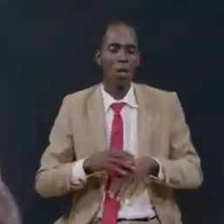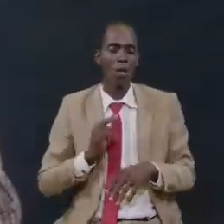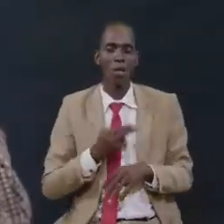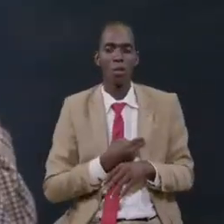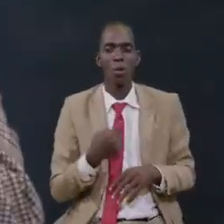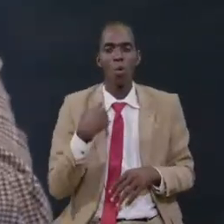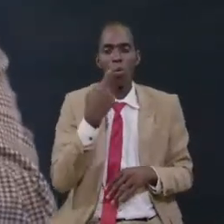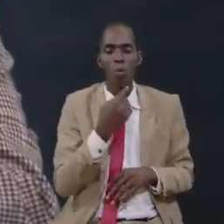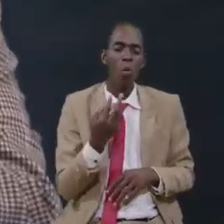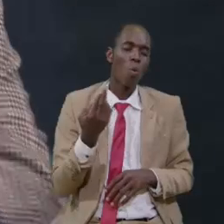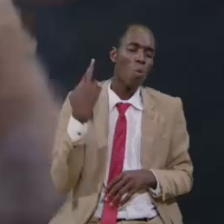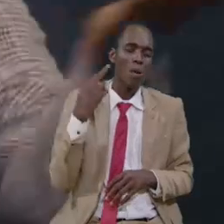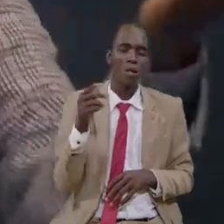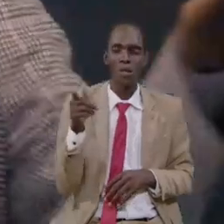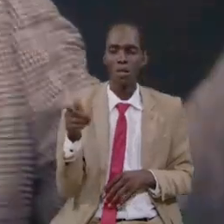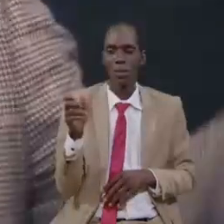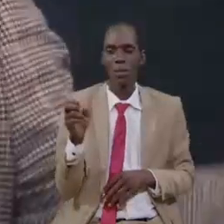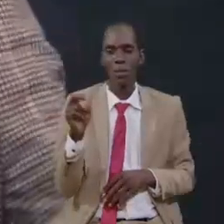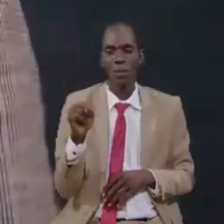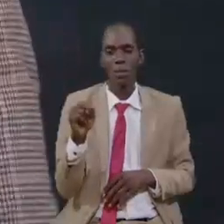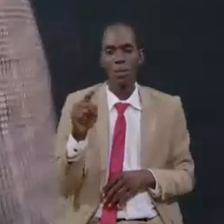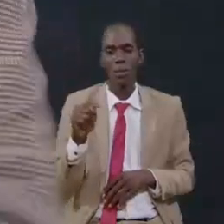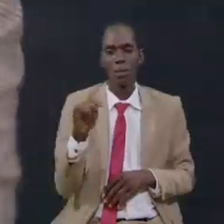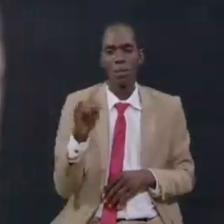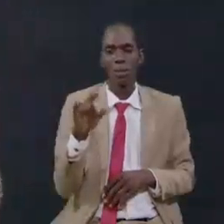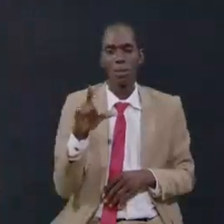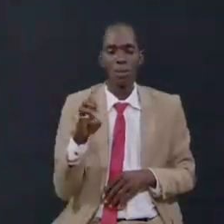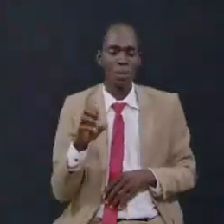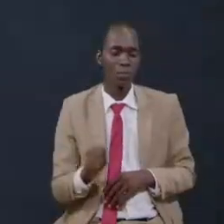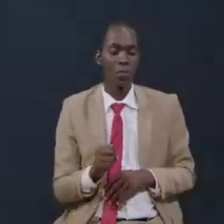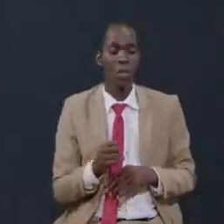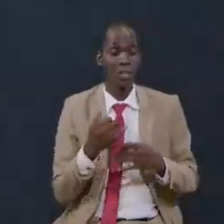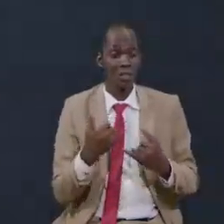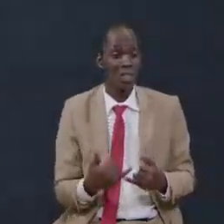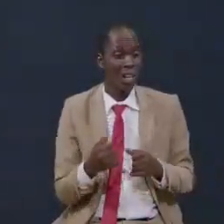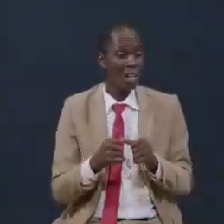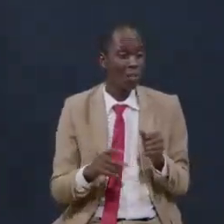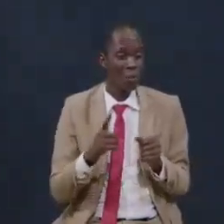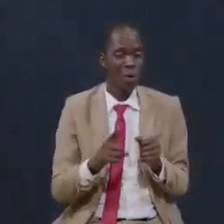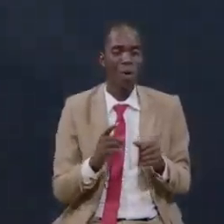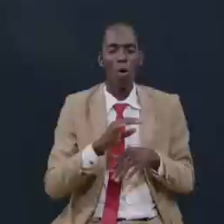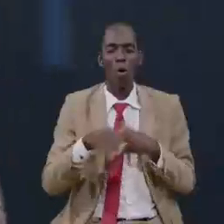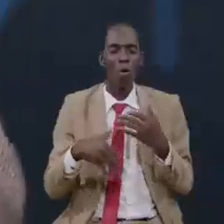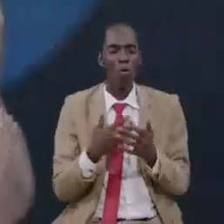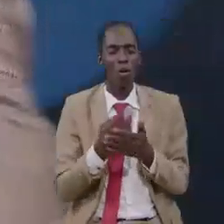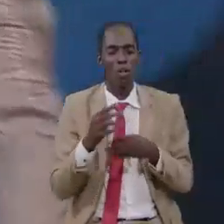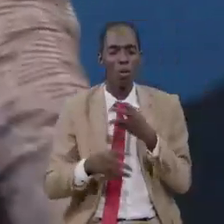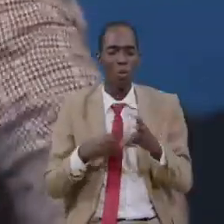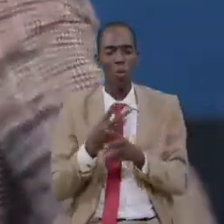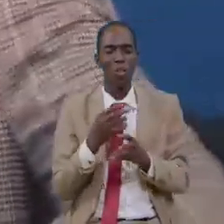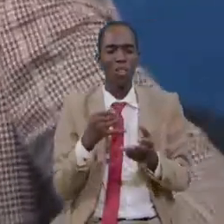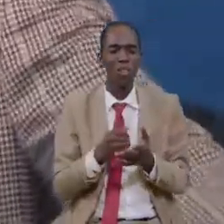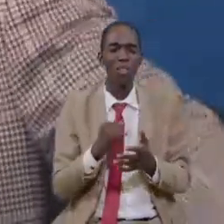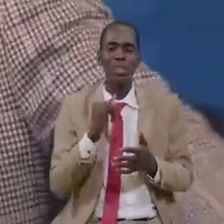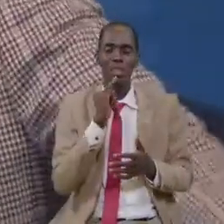Everyone all over the world, and even the Jews now, it is Christ that has made the way that